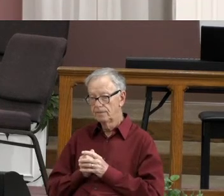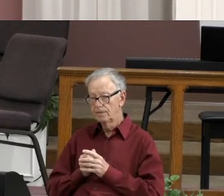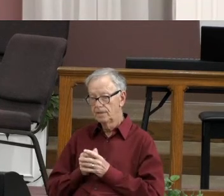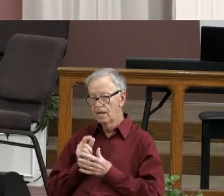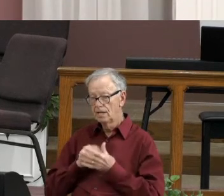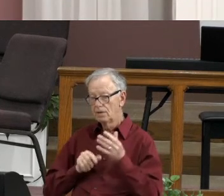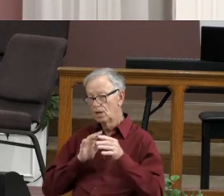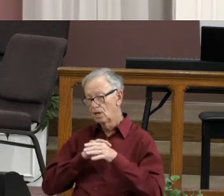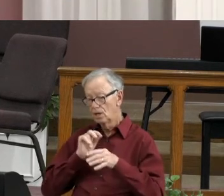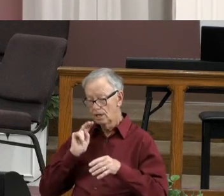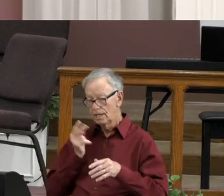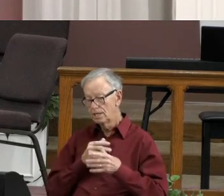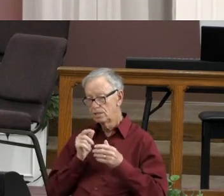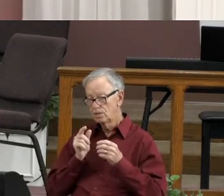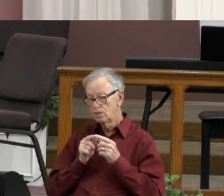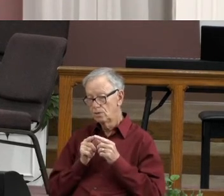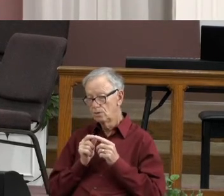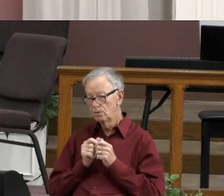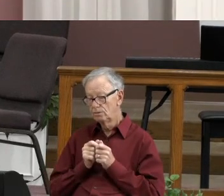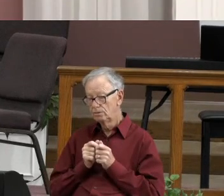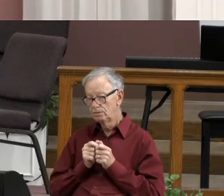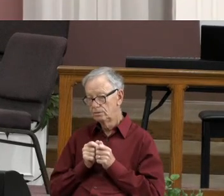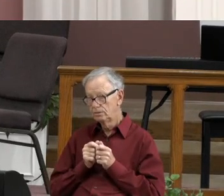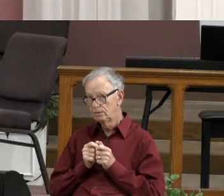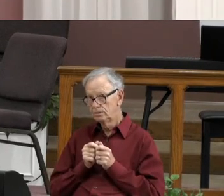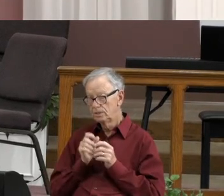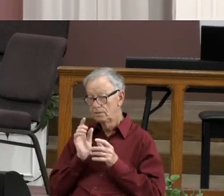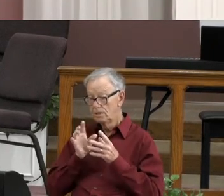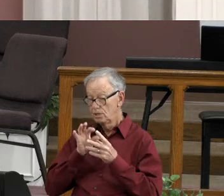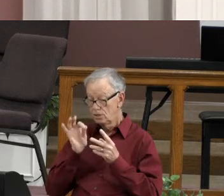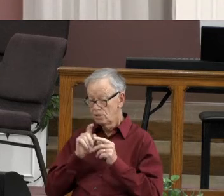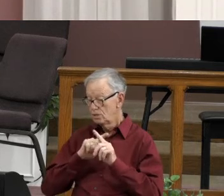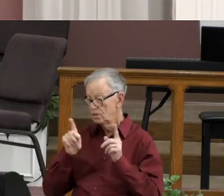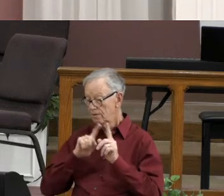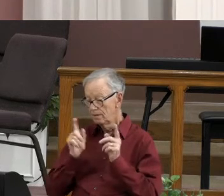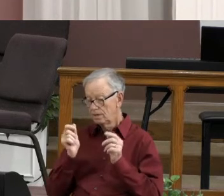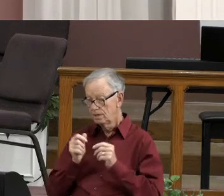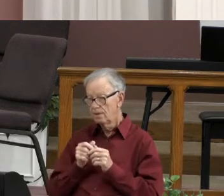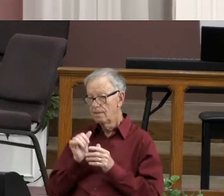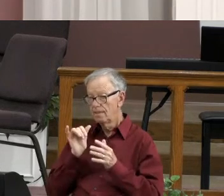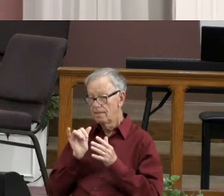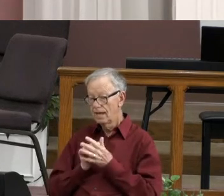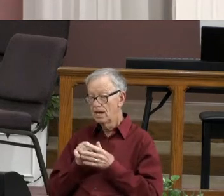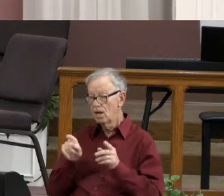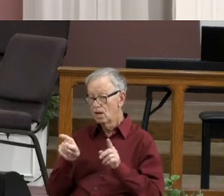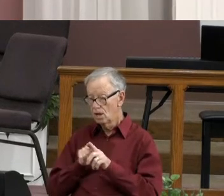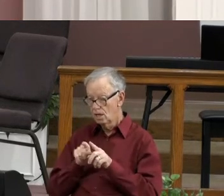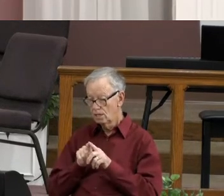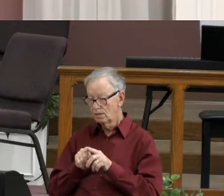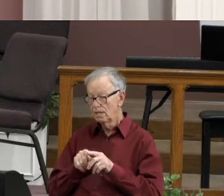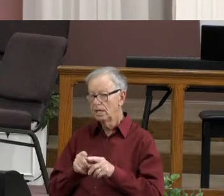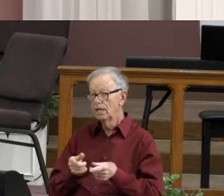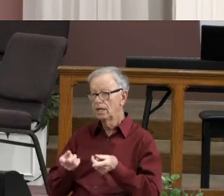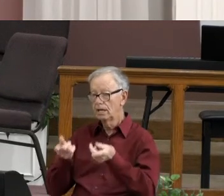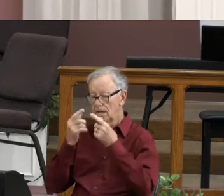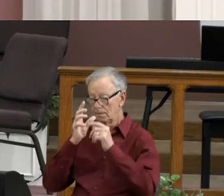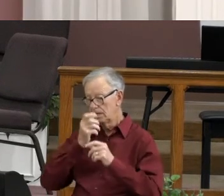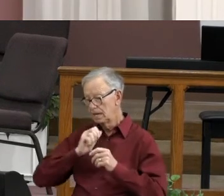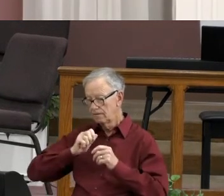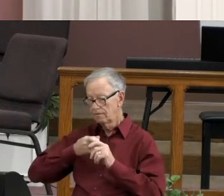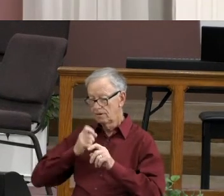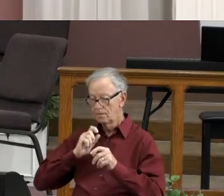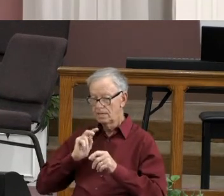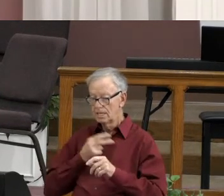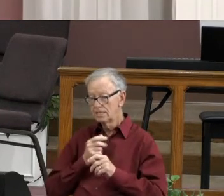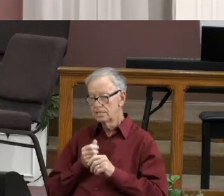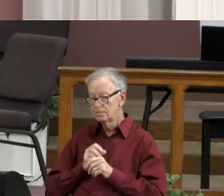He's called us to. And if we choose differently, that too, He can come and take away from us